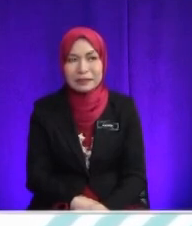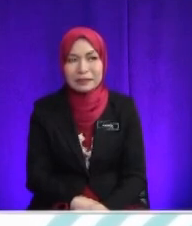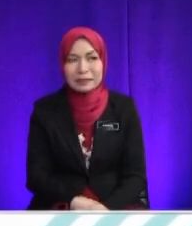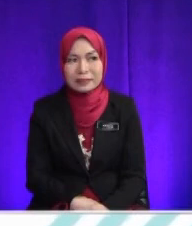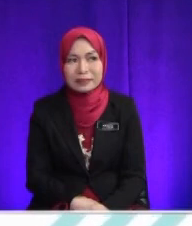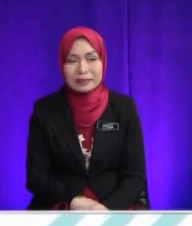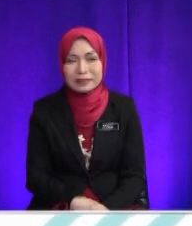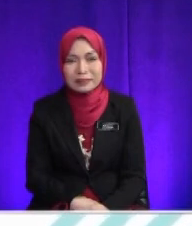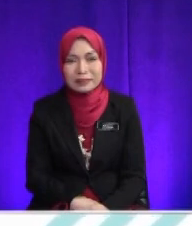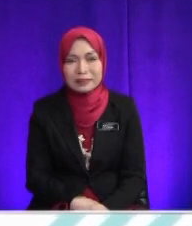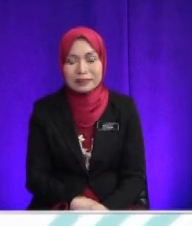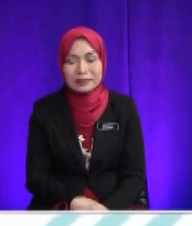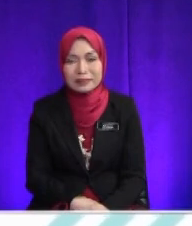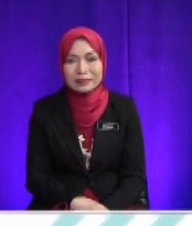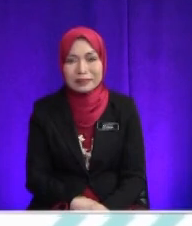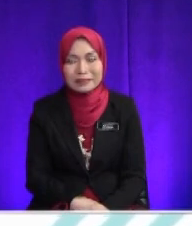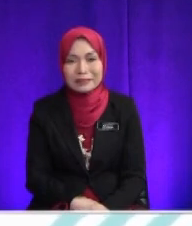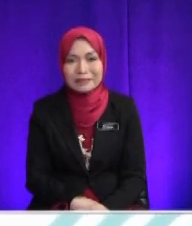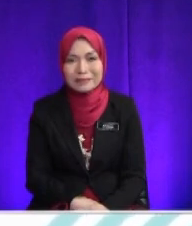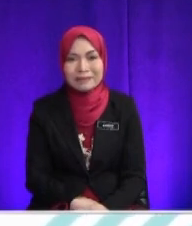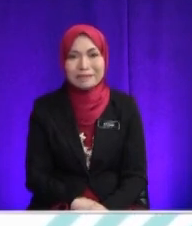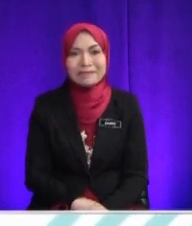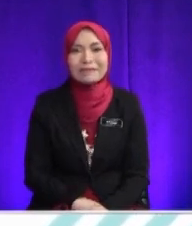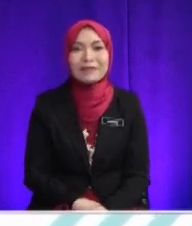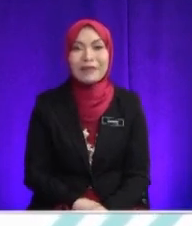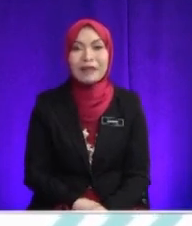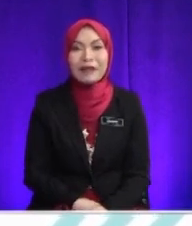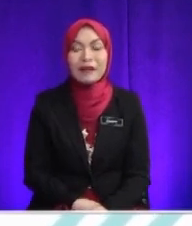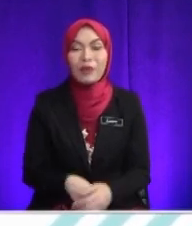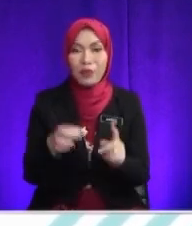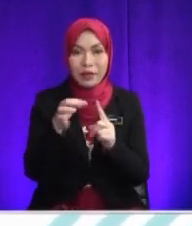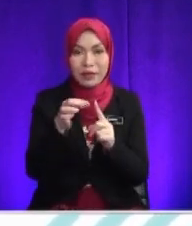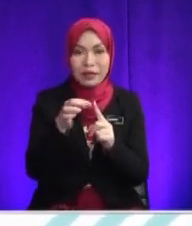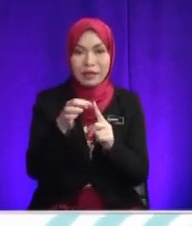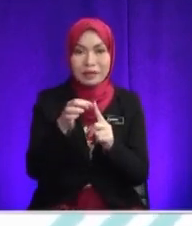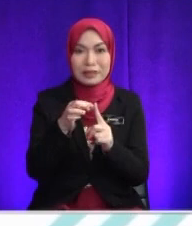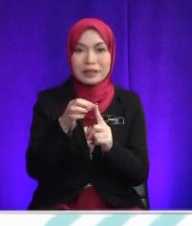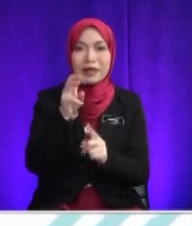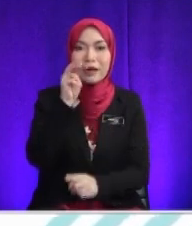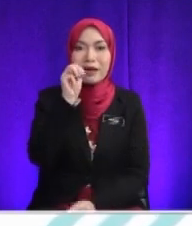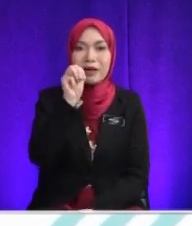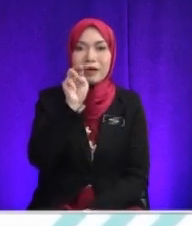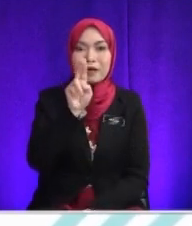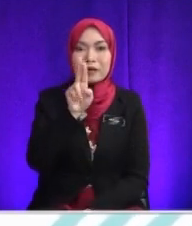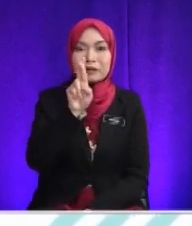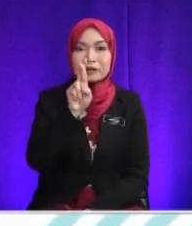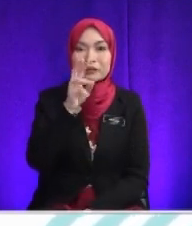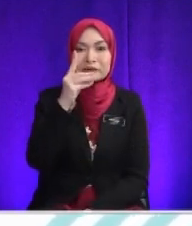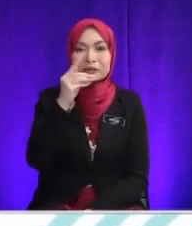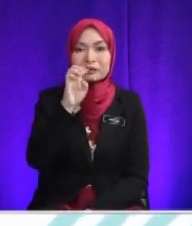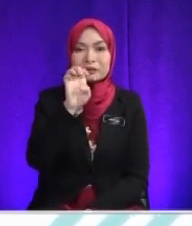Okay. All right. And the word is. The word is murderer. Can you see the word murderer? All right, I'm going to read out the first